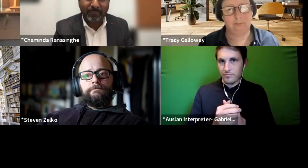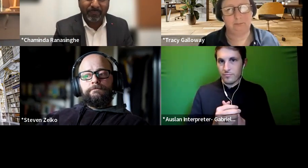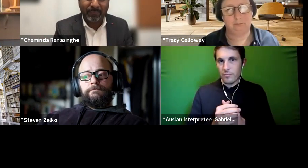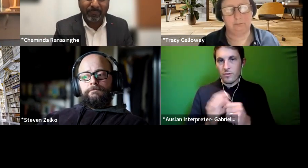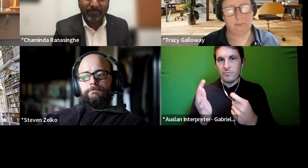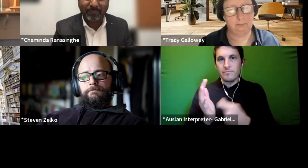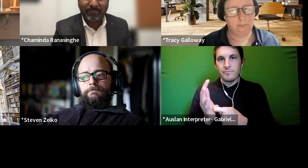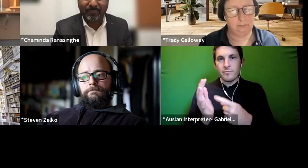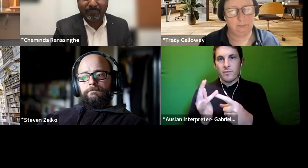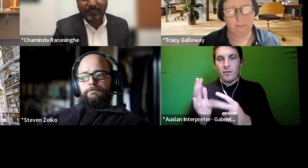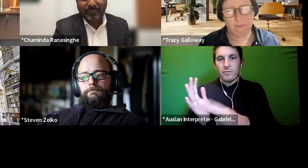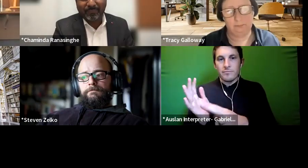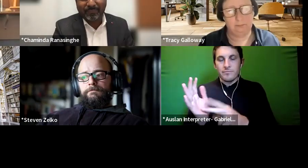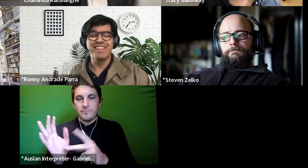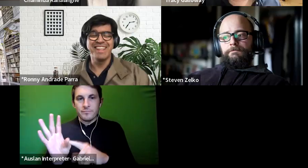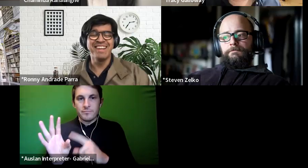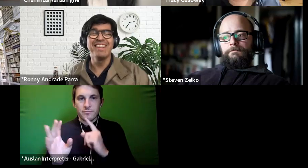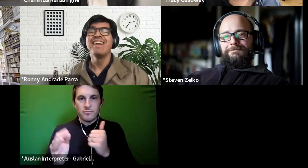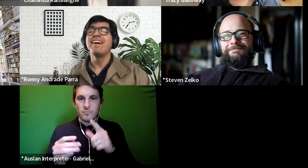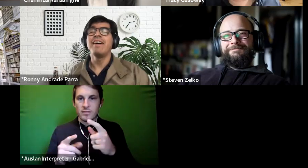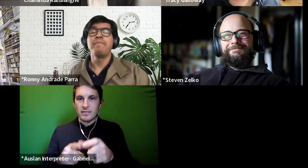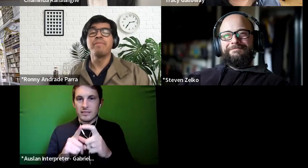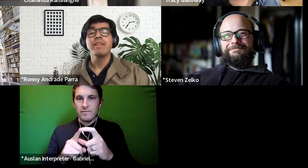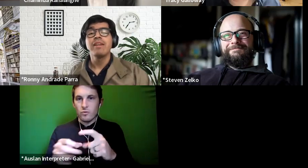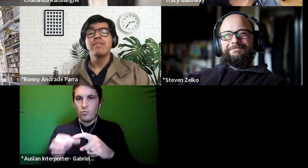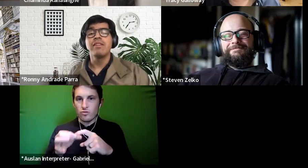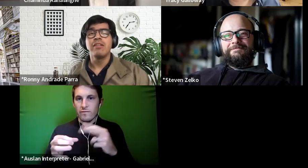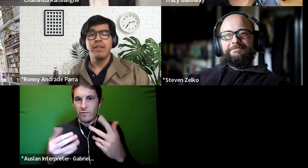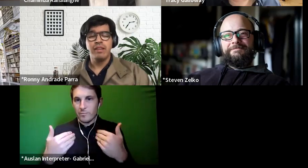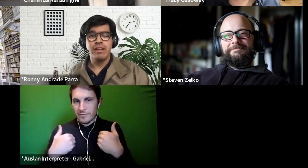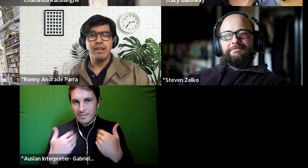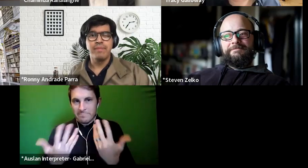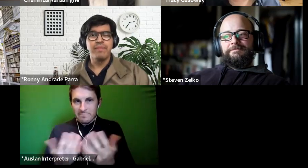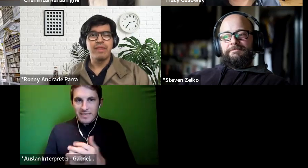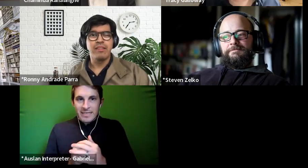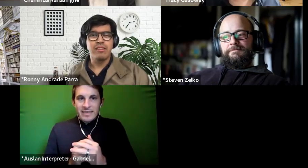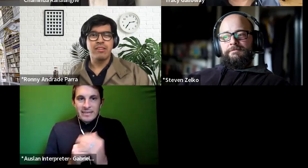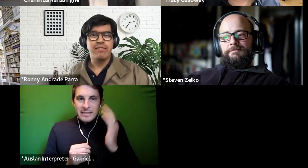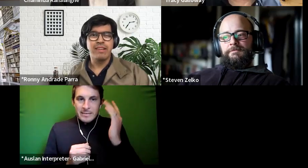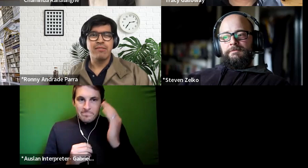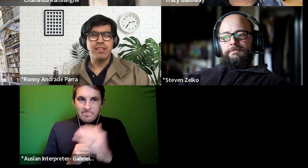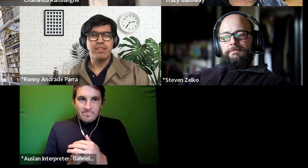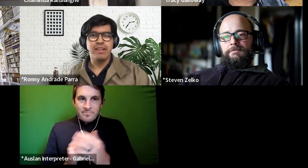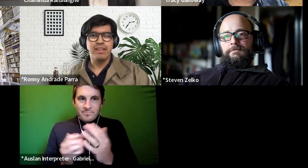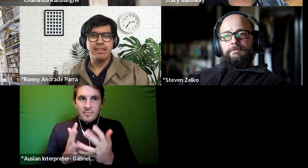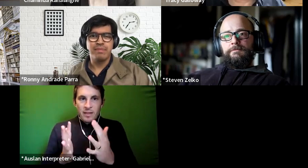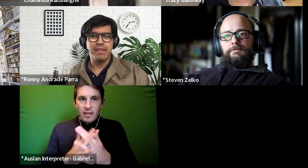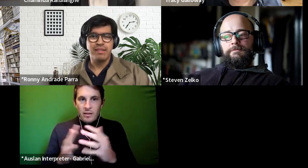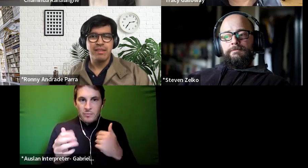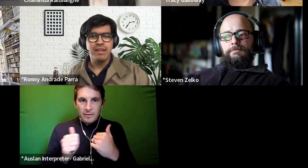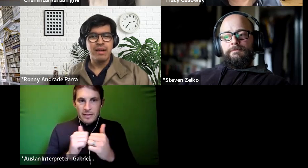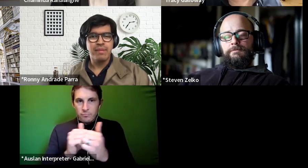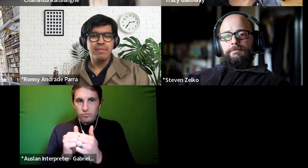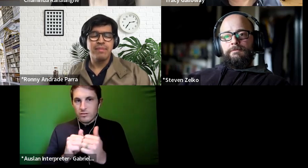Yes, sure. That's a tough one for me. So how do we collaborate and work together in this